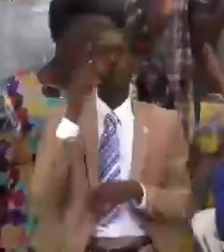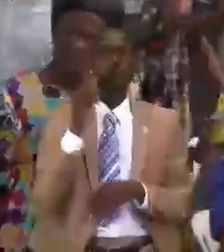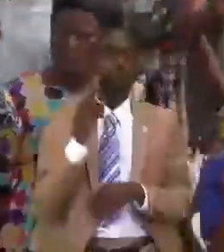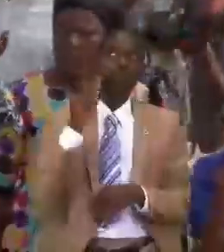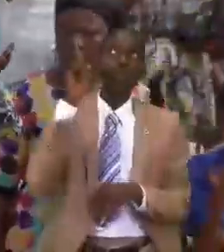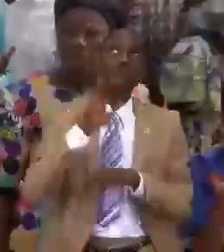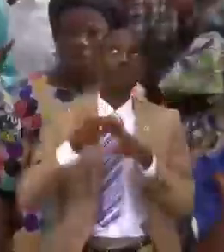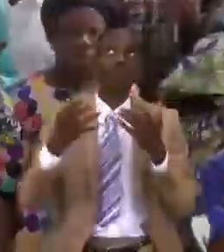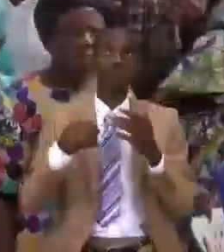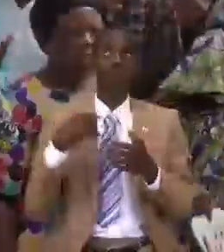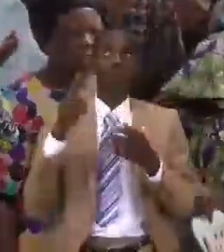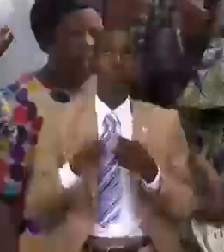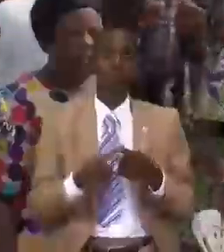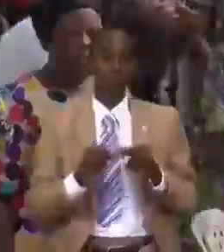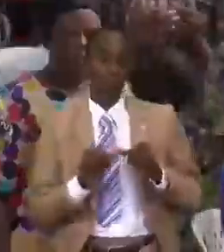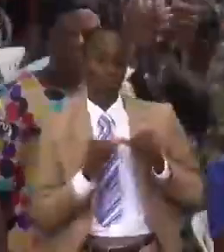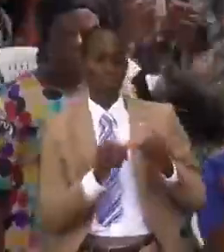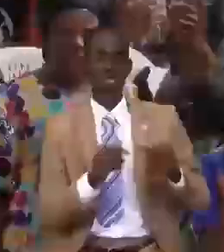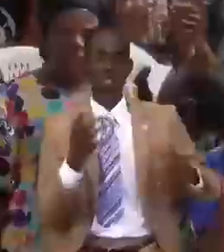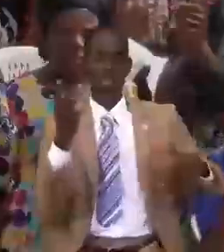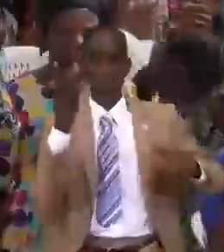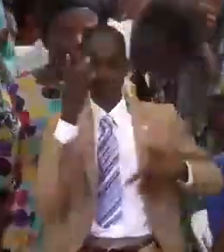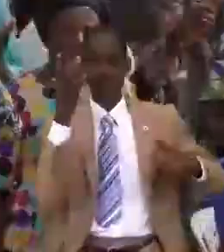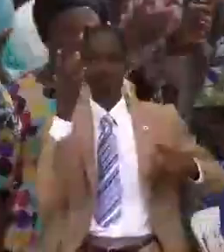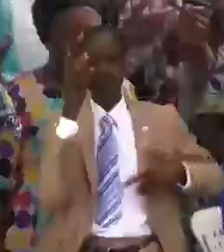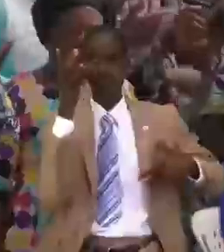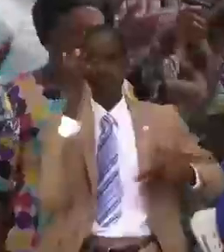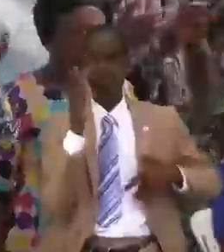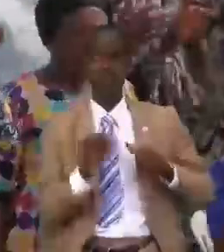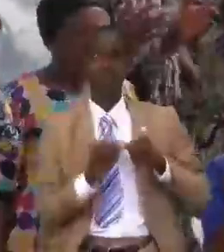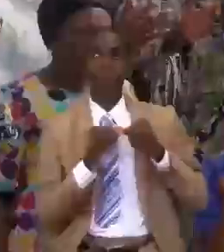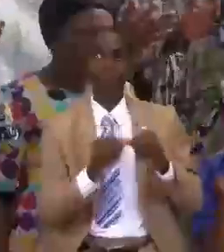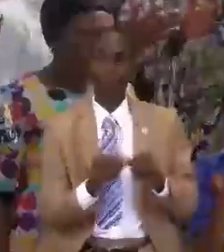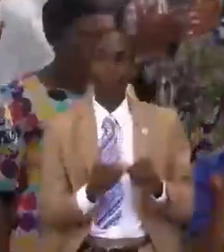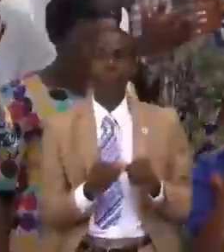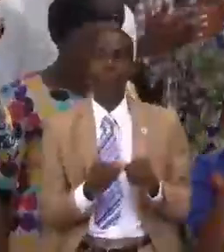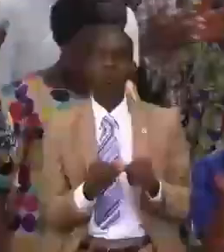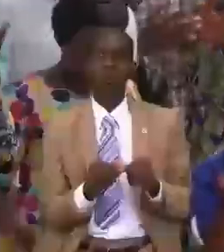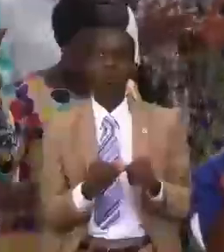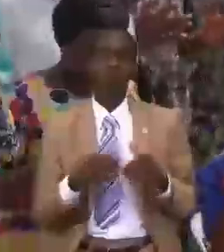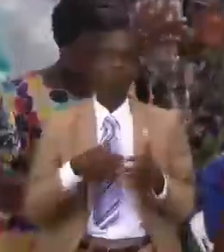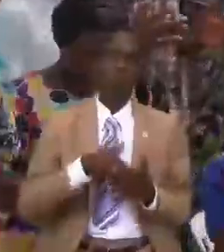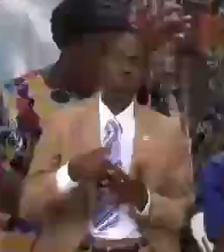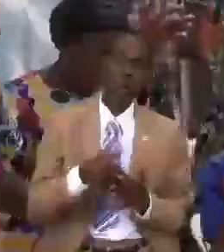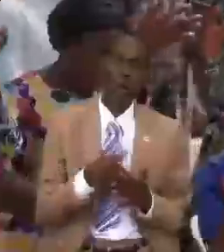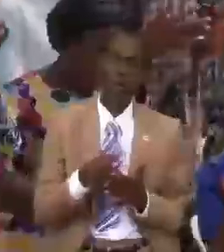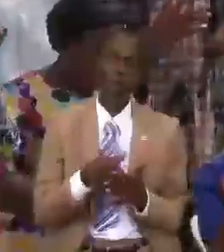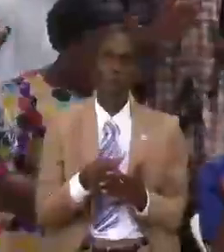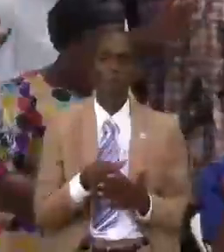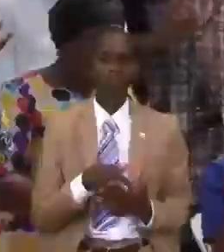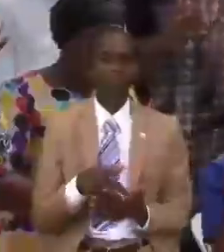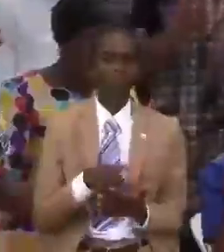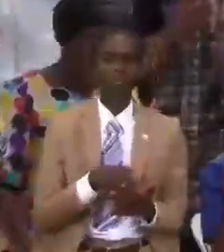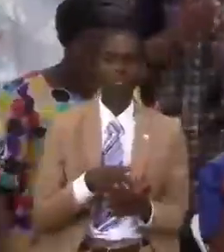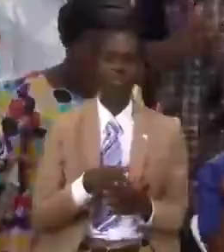sickly, infirm, weak, feeble. You want me to be strong. You